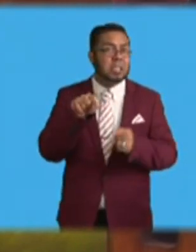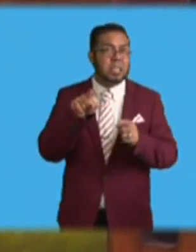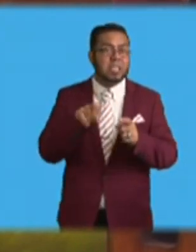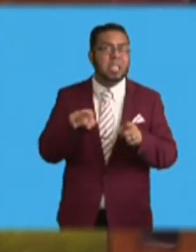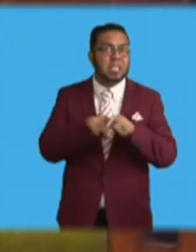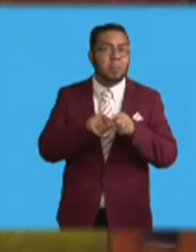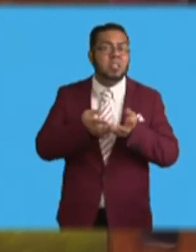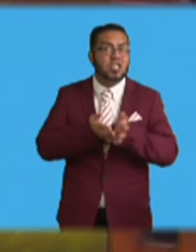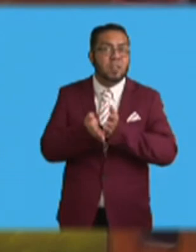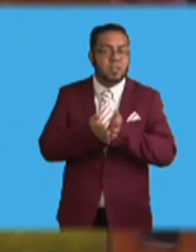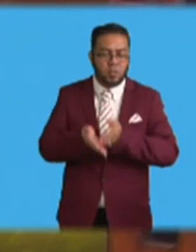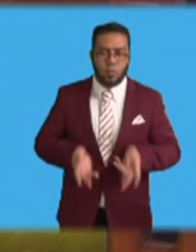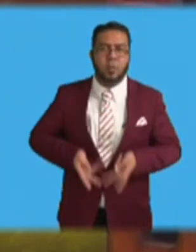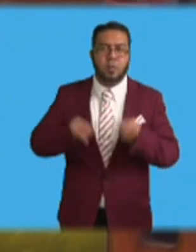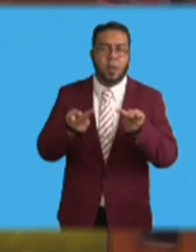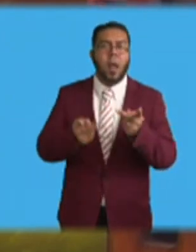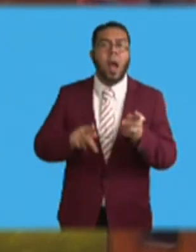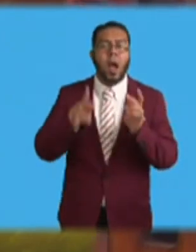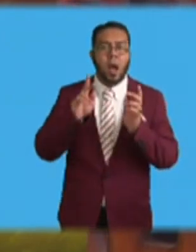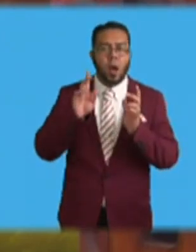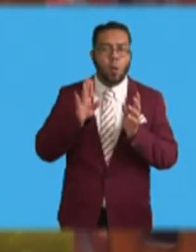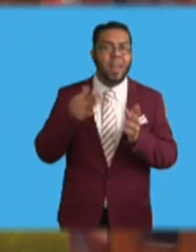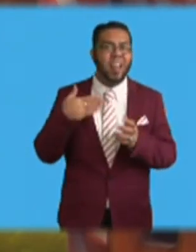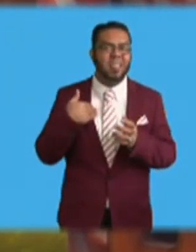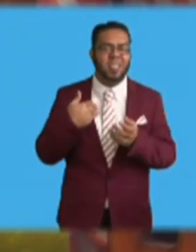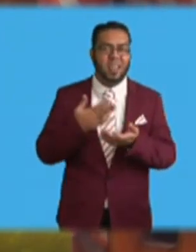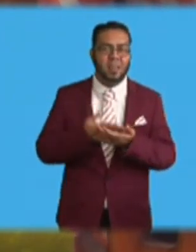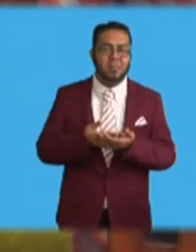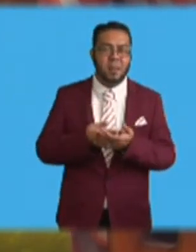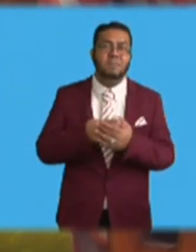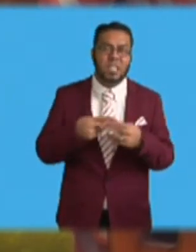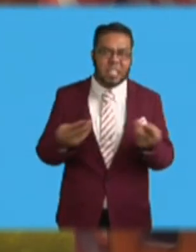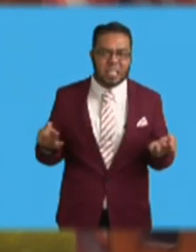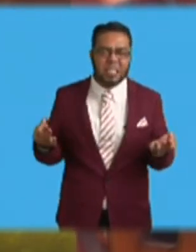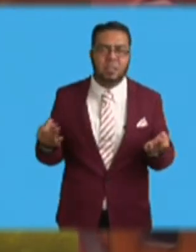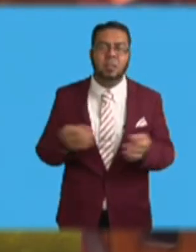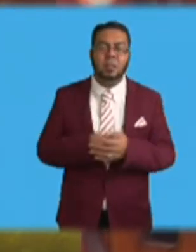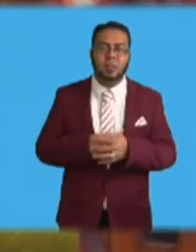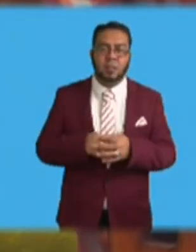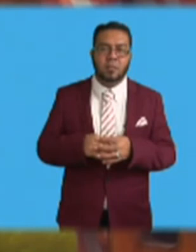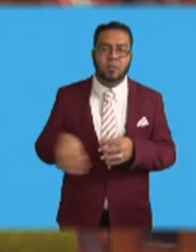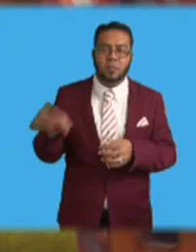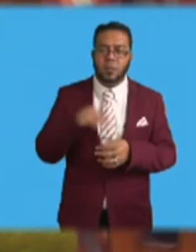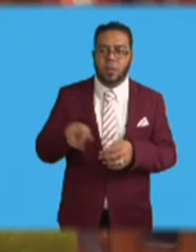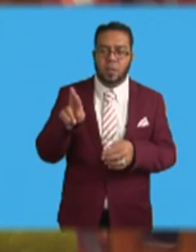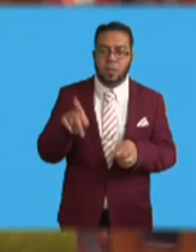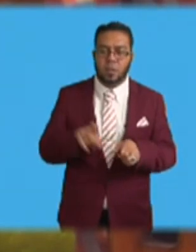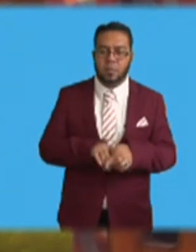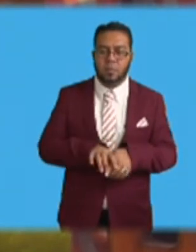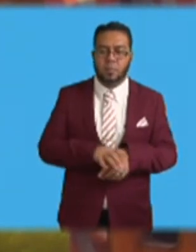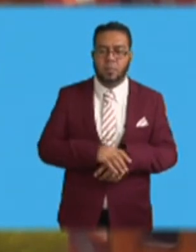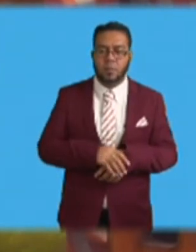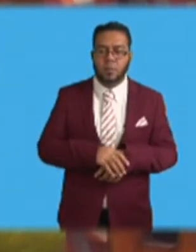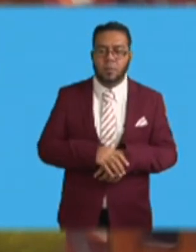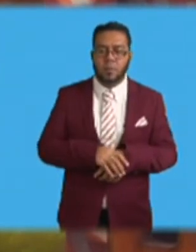will be provided by all our permanent health facilities and community health posts for the whole day of the duration of the campaign.